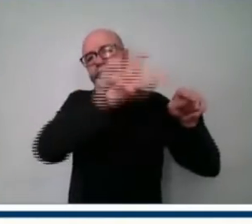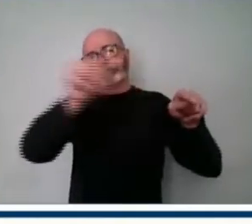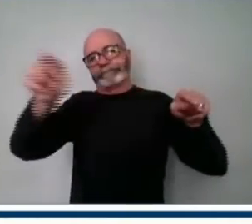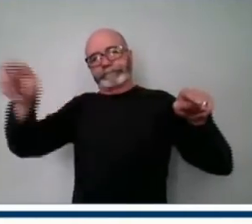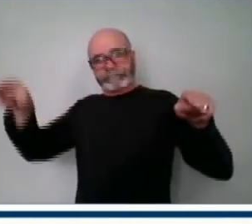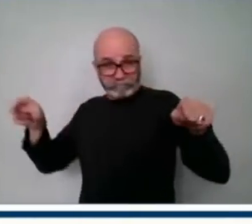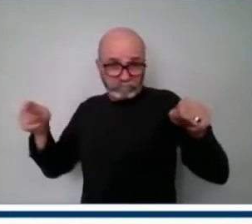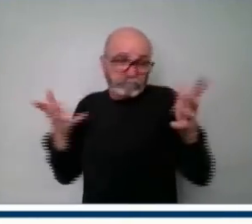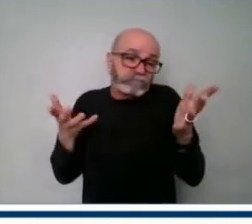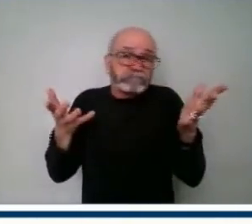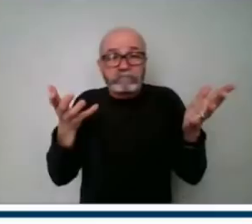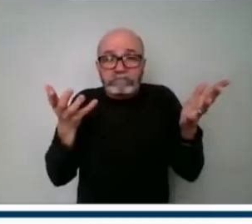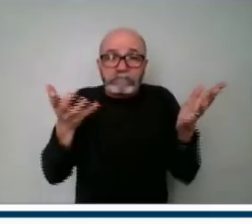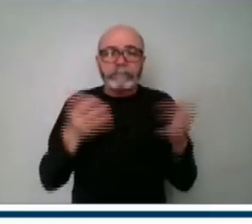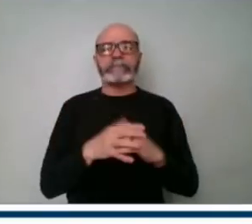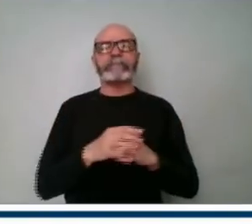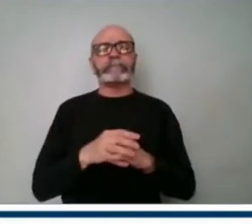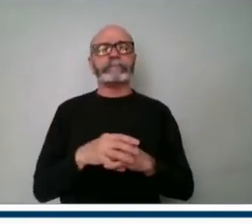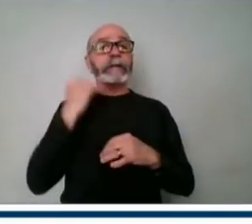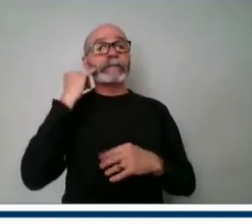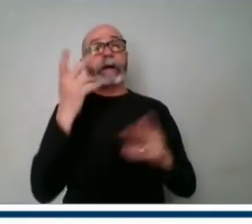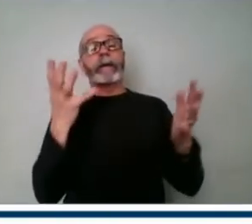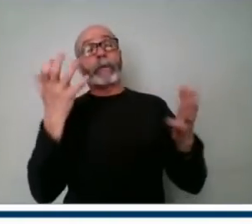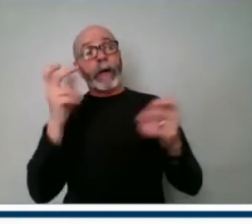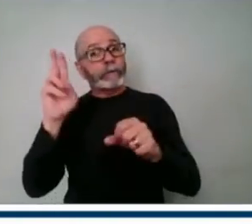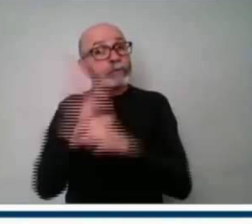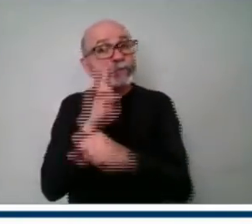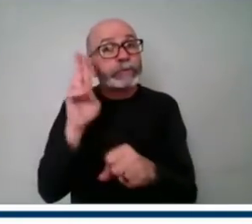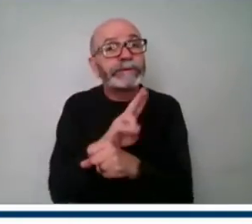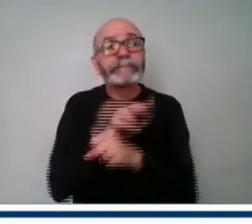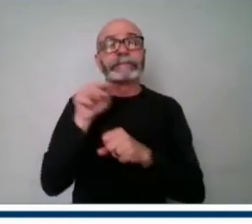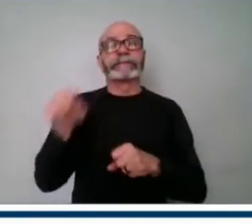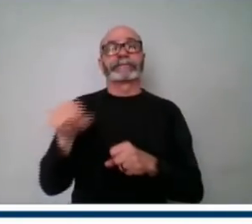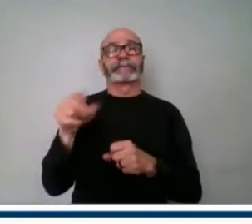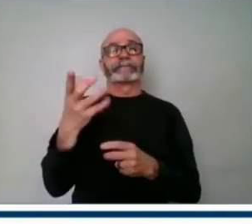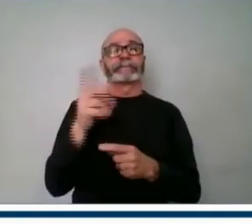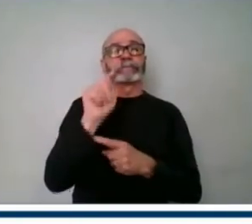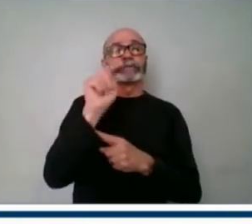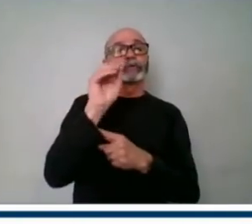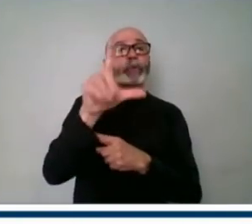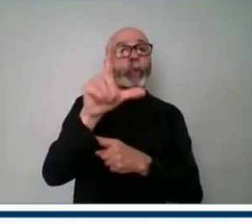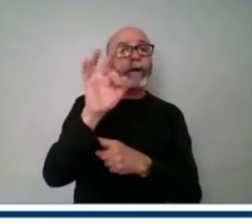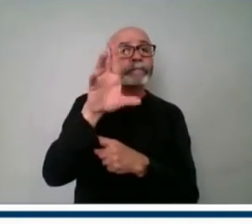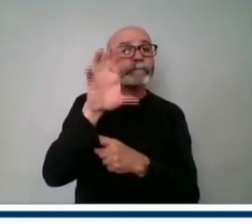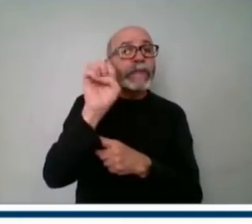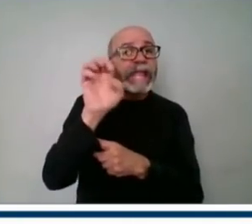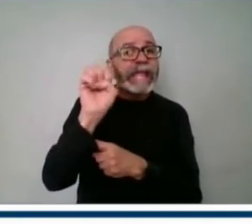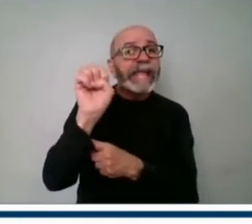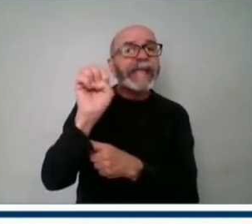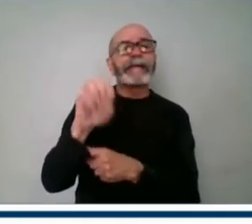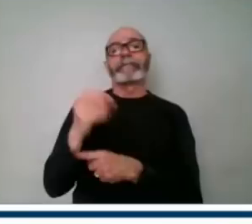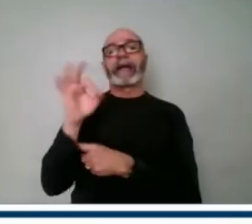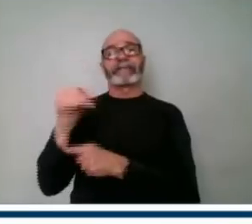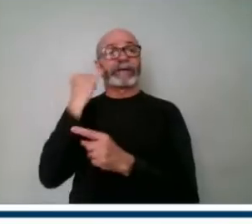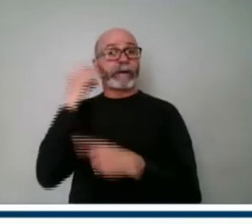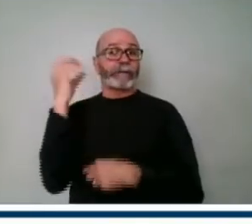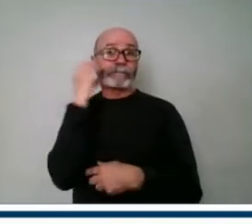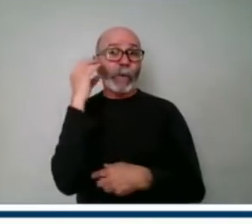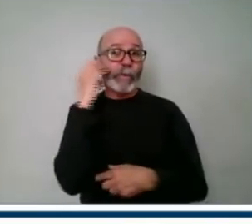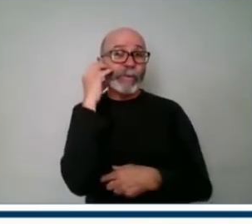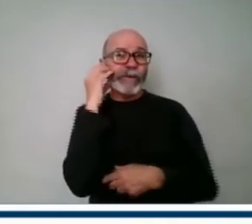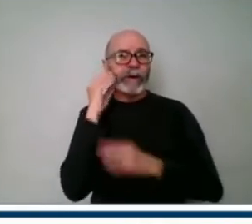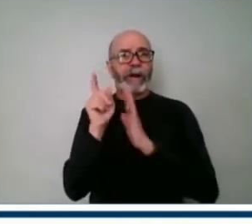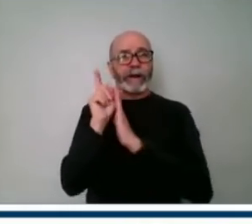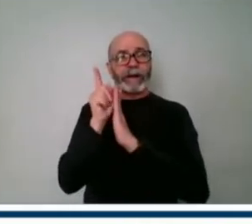to use the toll-free line. If you're billed by the minute on your phone, consider booking online so you don't get charged by your